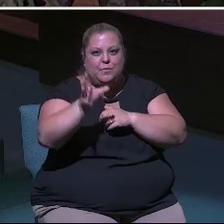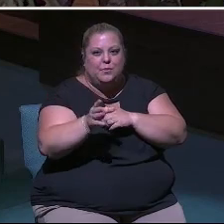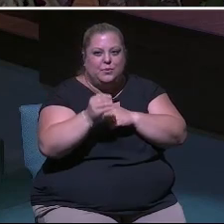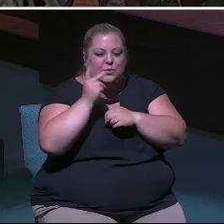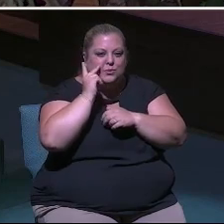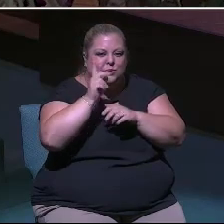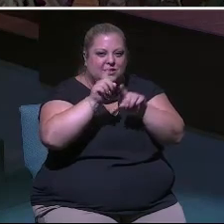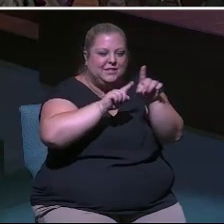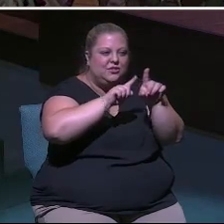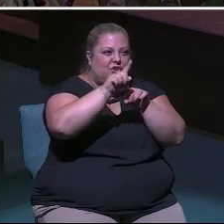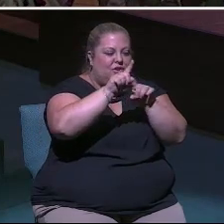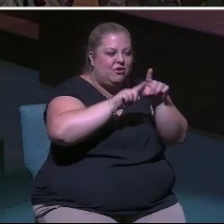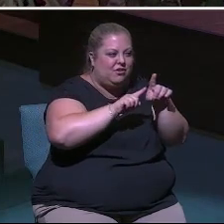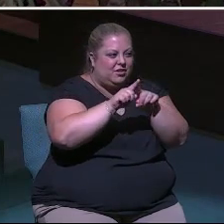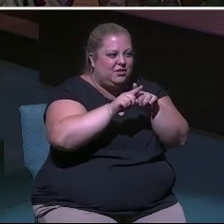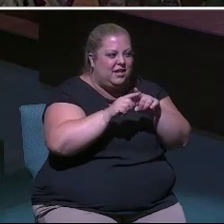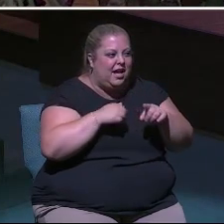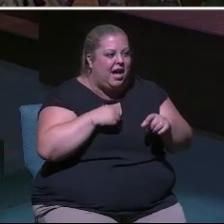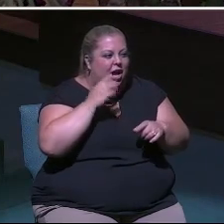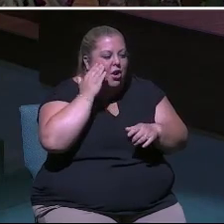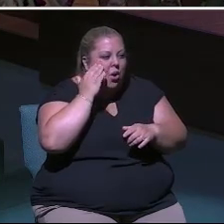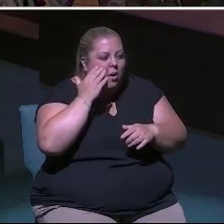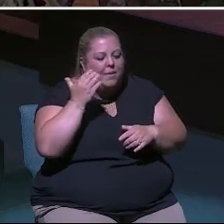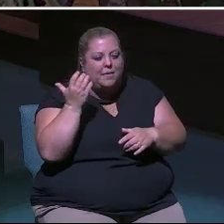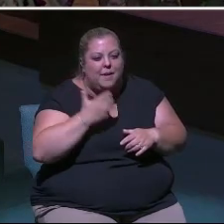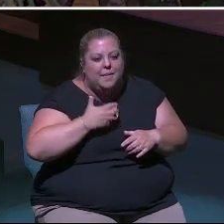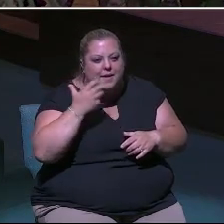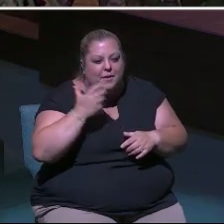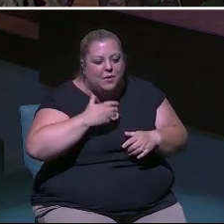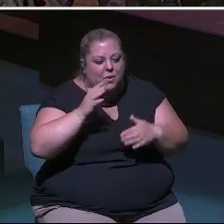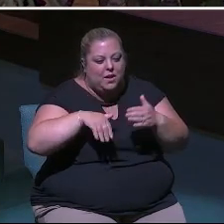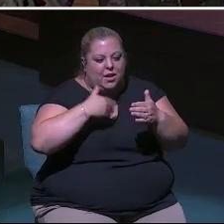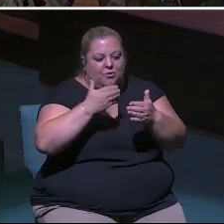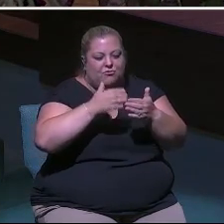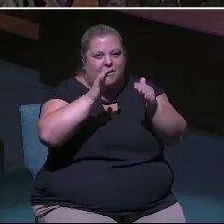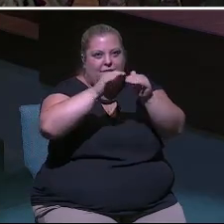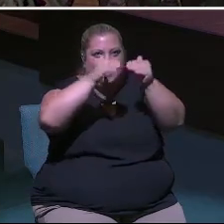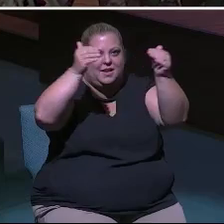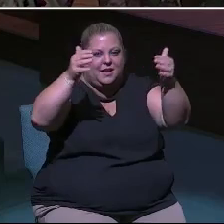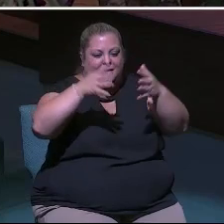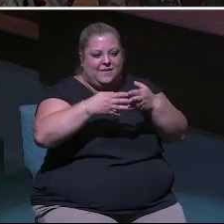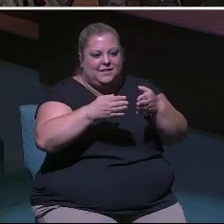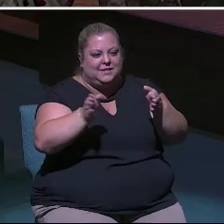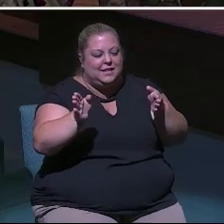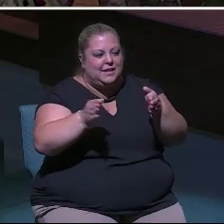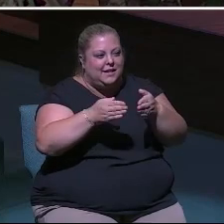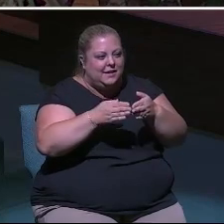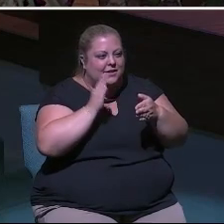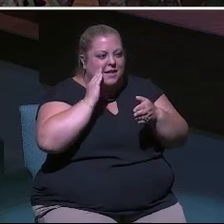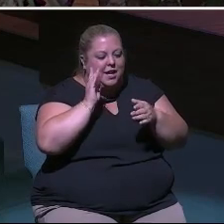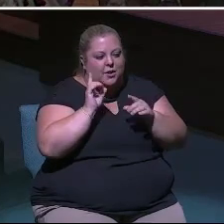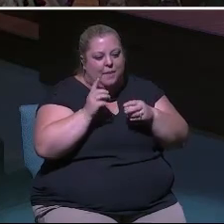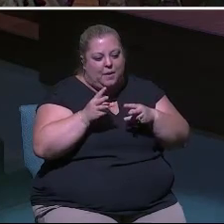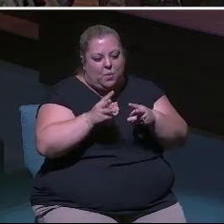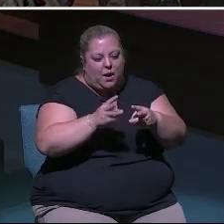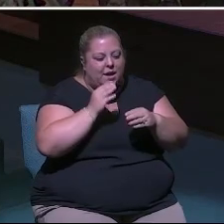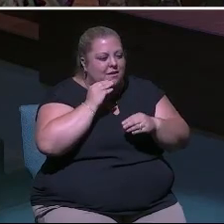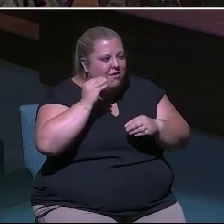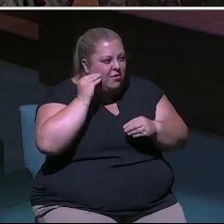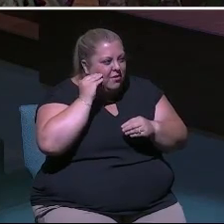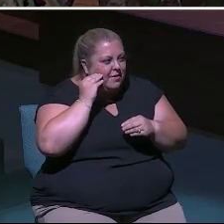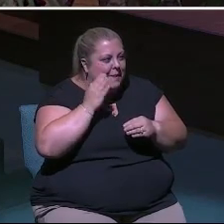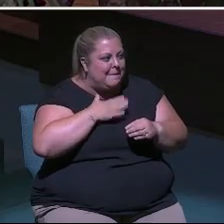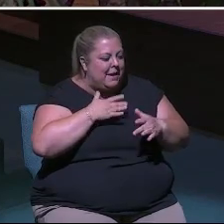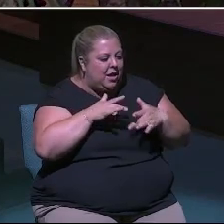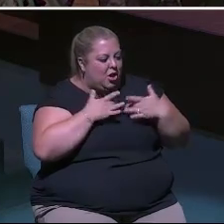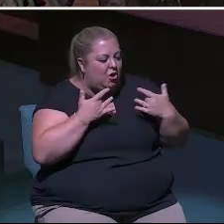I know I'll be amazed when I get to heaven's gate. Cause I knew my way home by